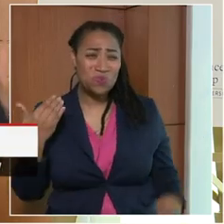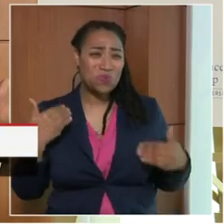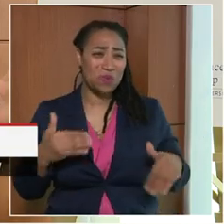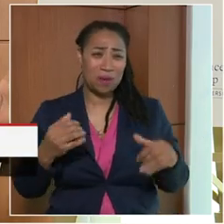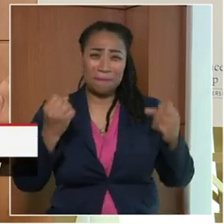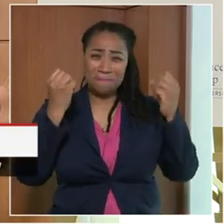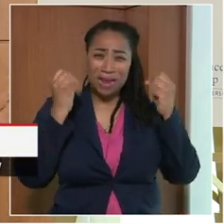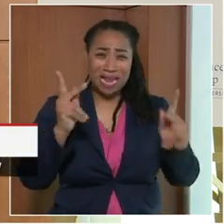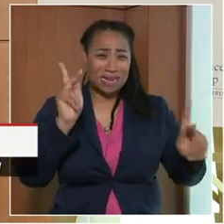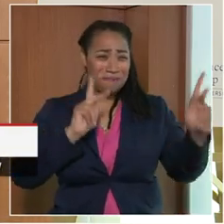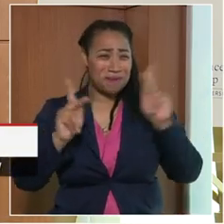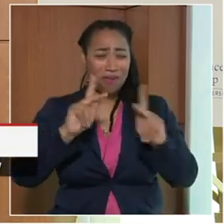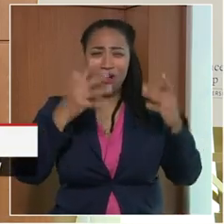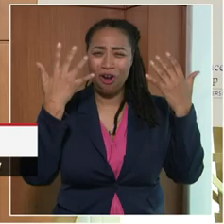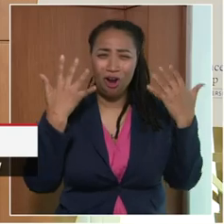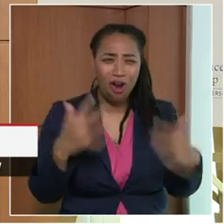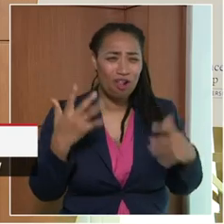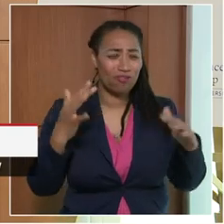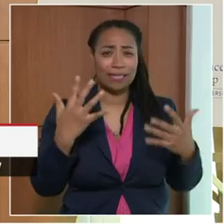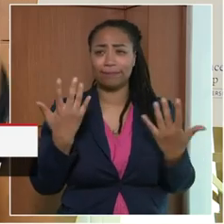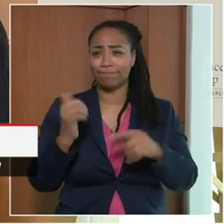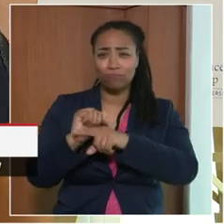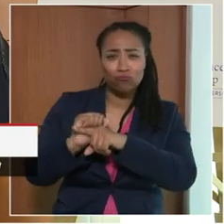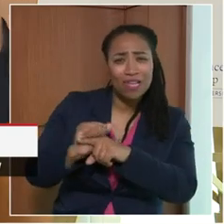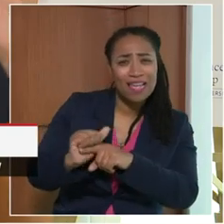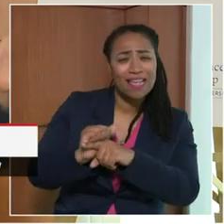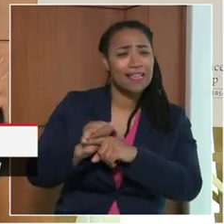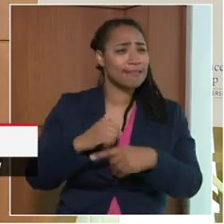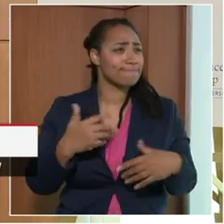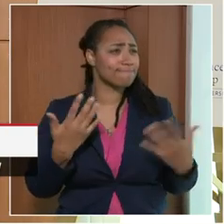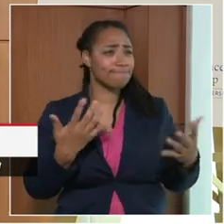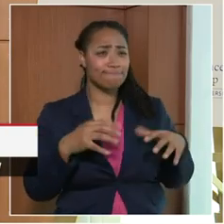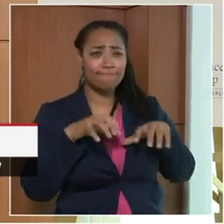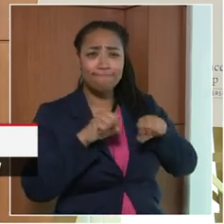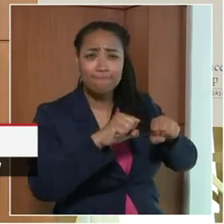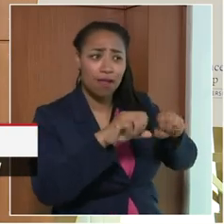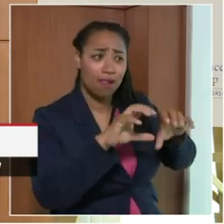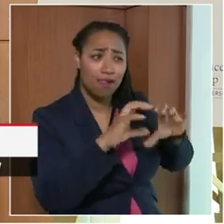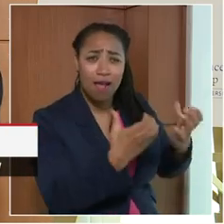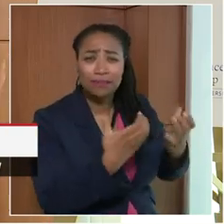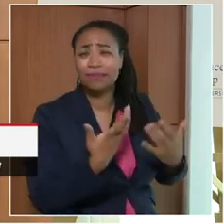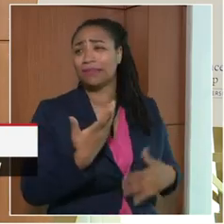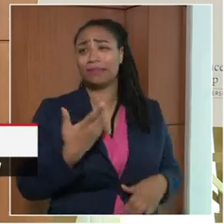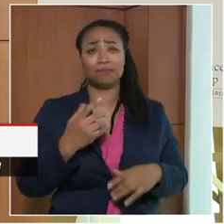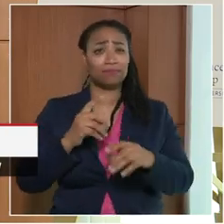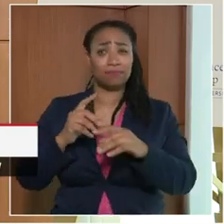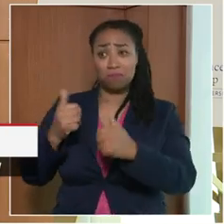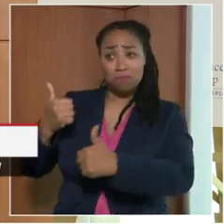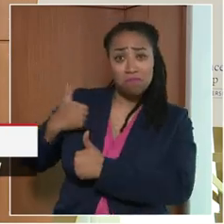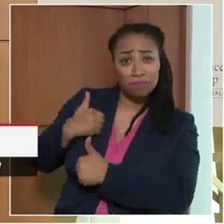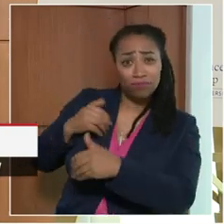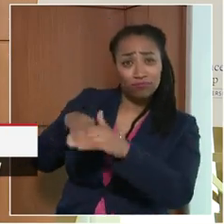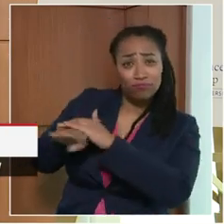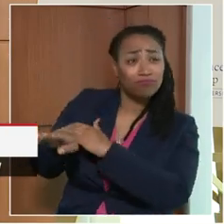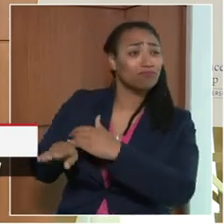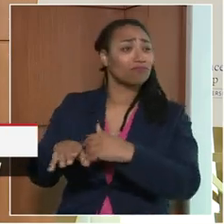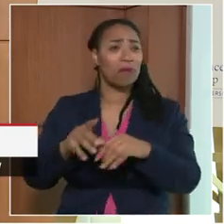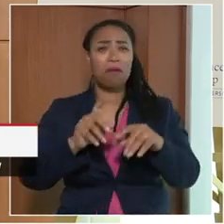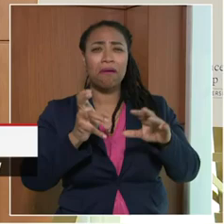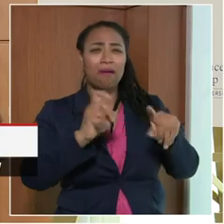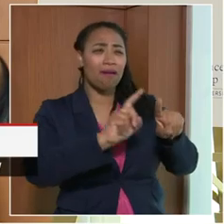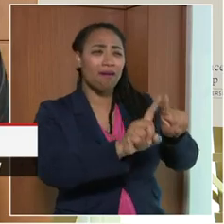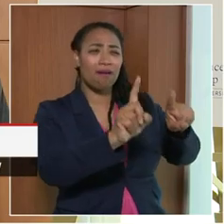had training, whether they went to college, whether they went in the military, whether they have some kind of